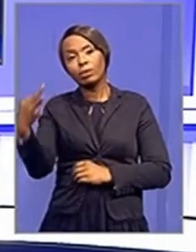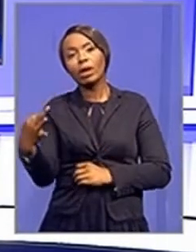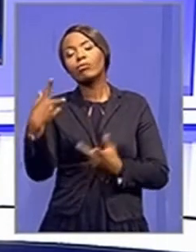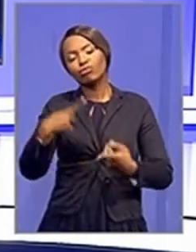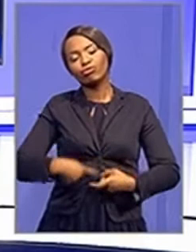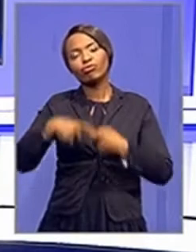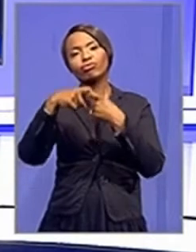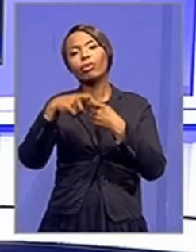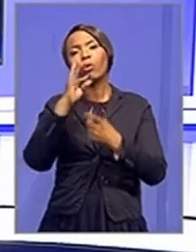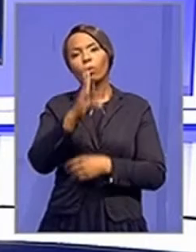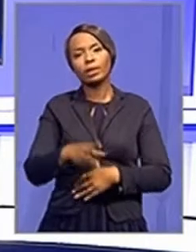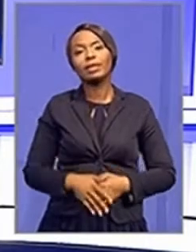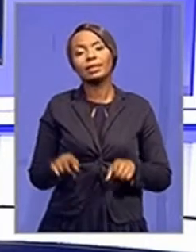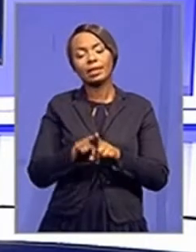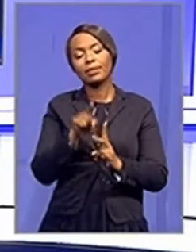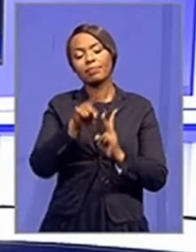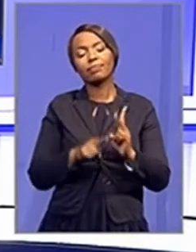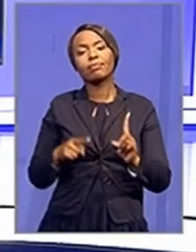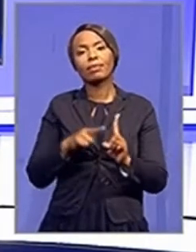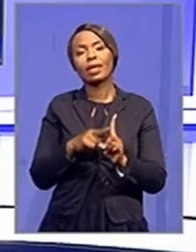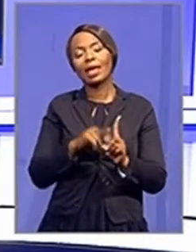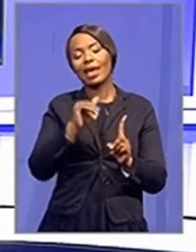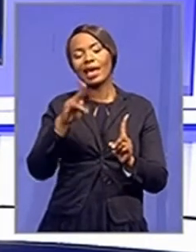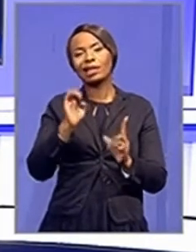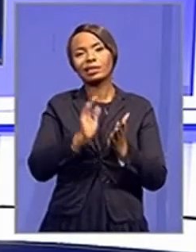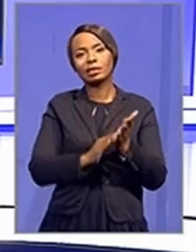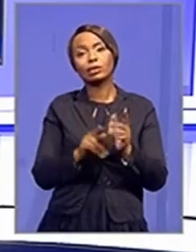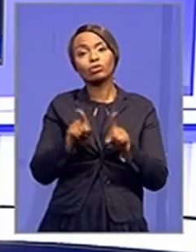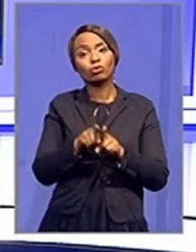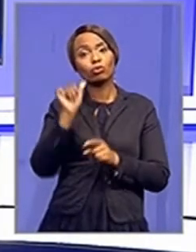mokgatlo Mgashule yo filwe nako go fihla go sasa.